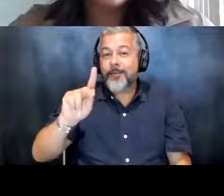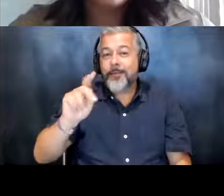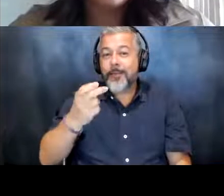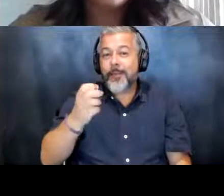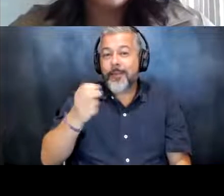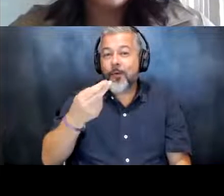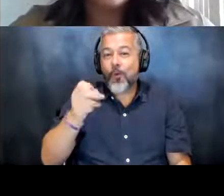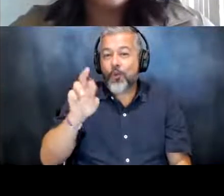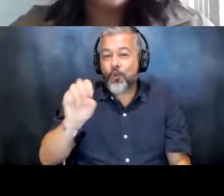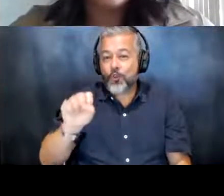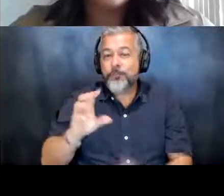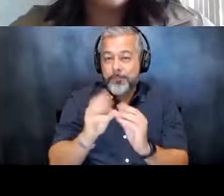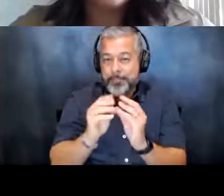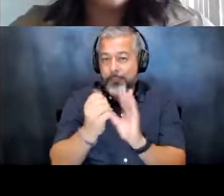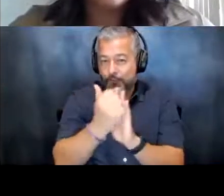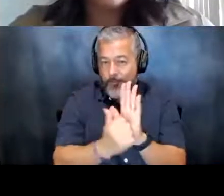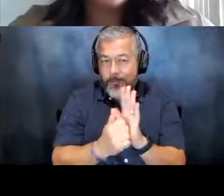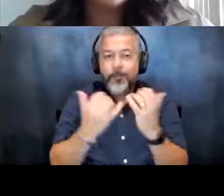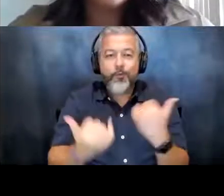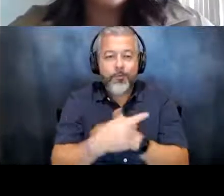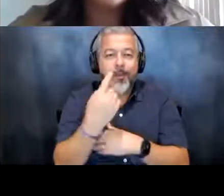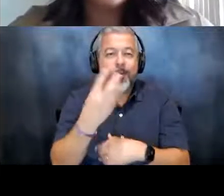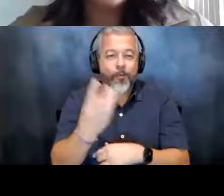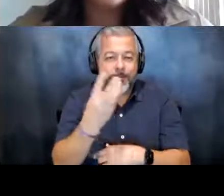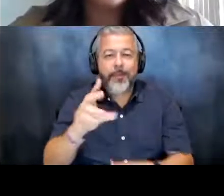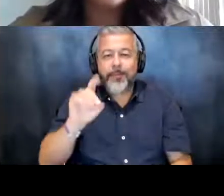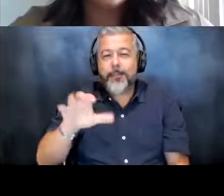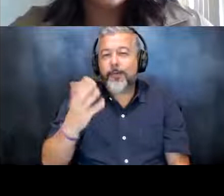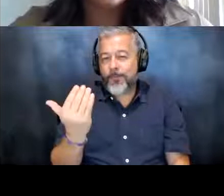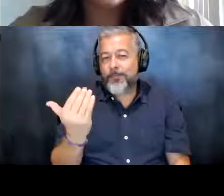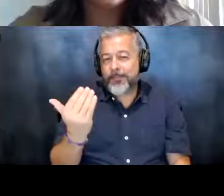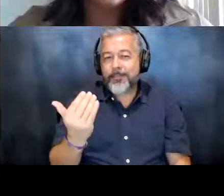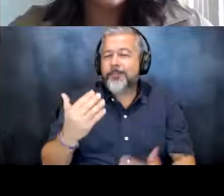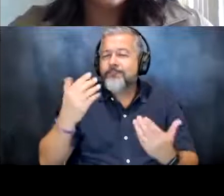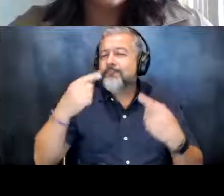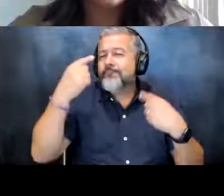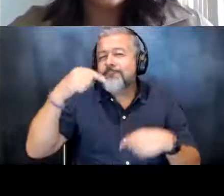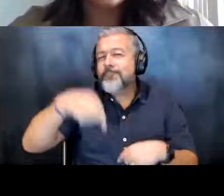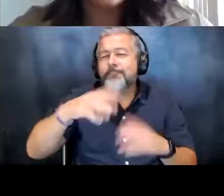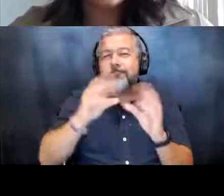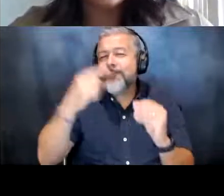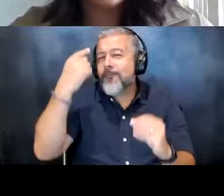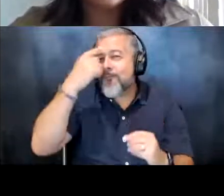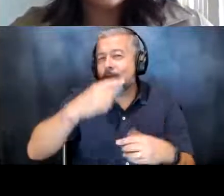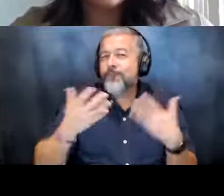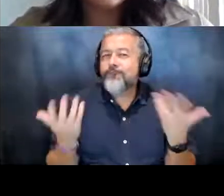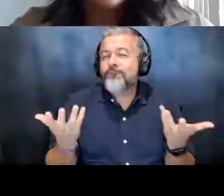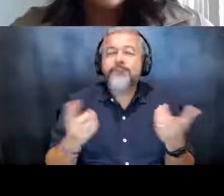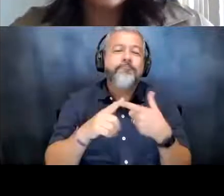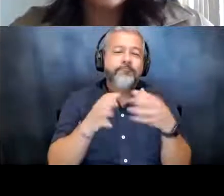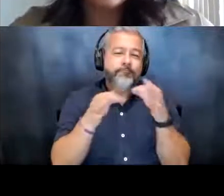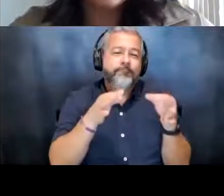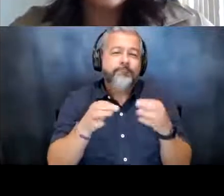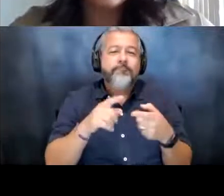As it says, today is Wednesday, December 15th. And the purpose of the meeting today is to give